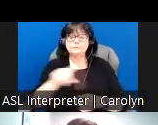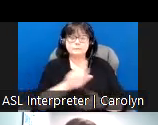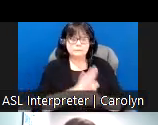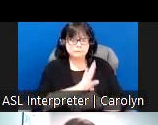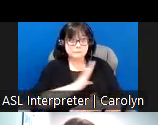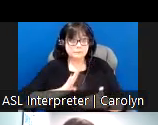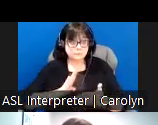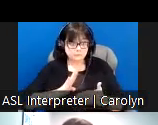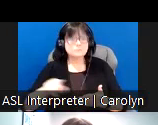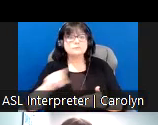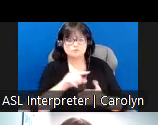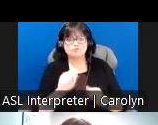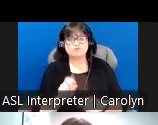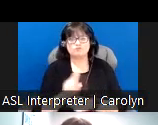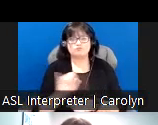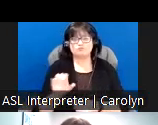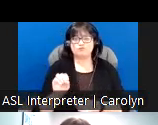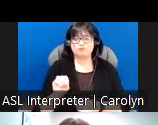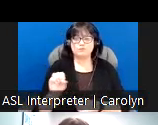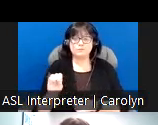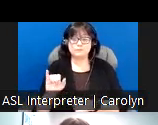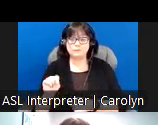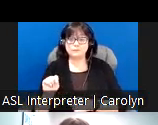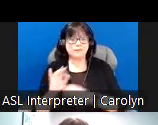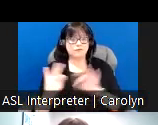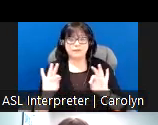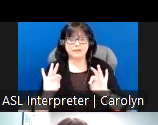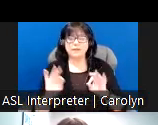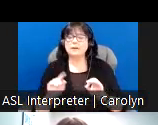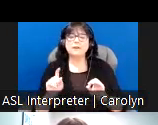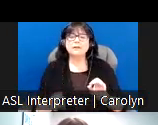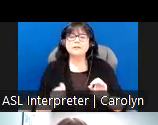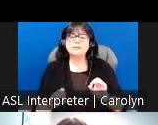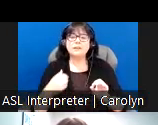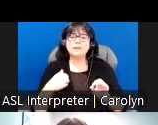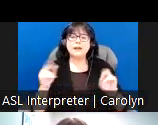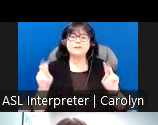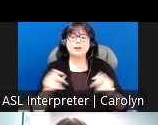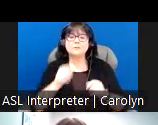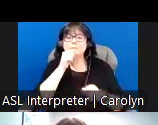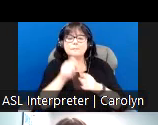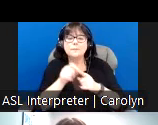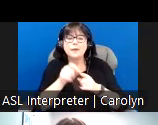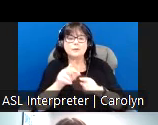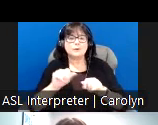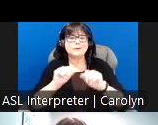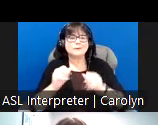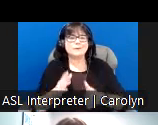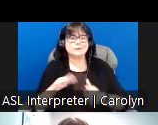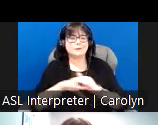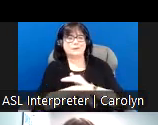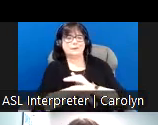free to utilize. You just need to be set up with an assessor password so that you can get into the assessment site as